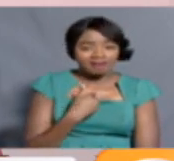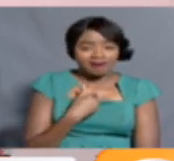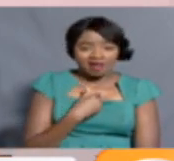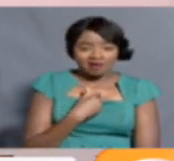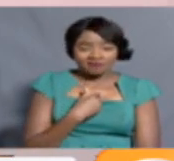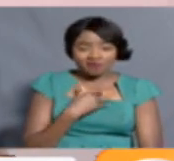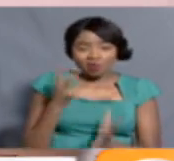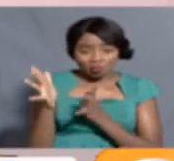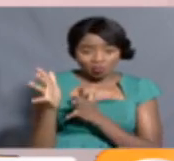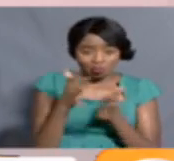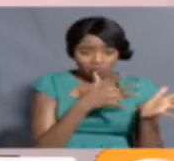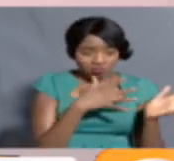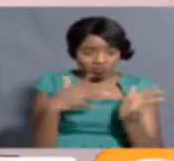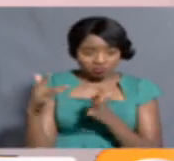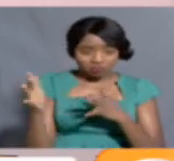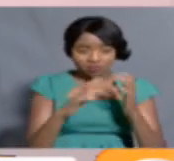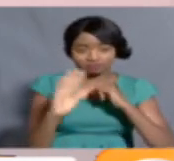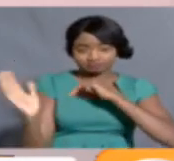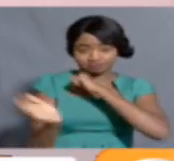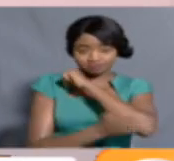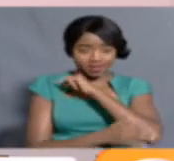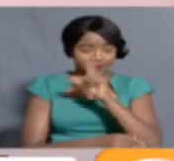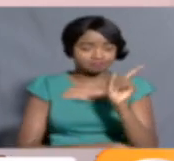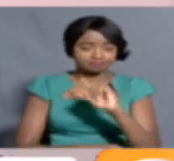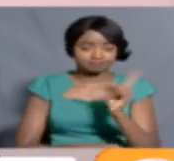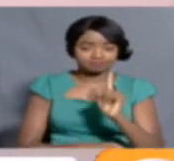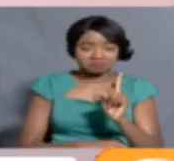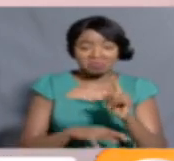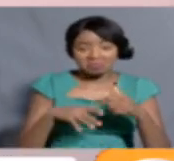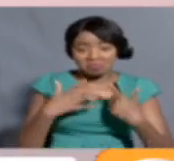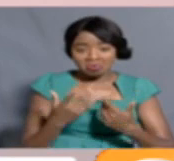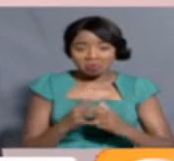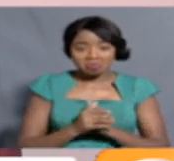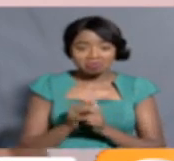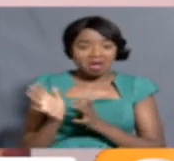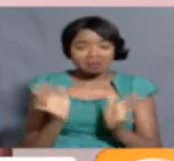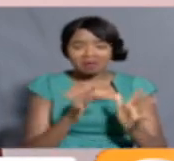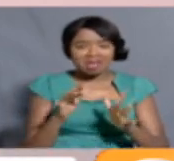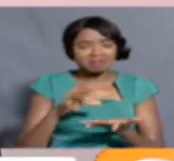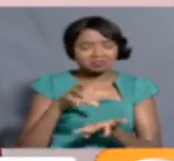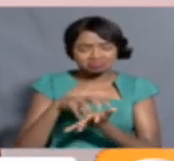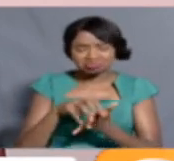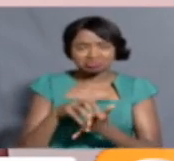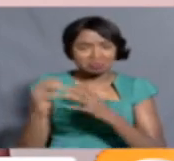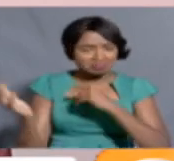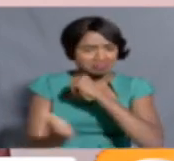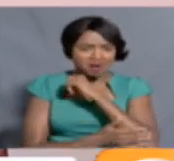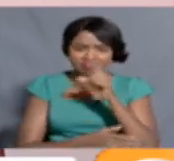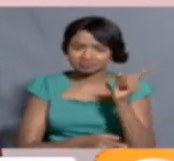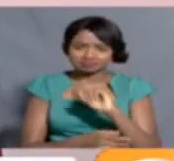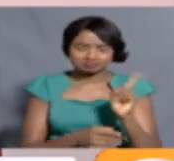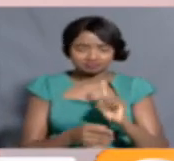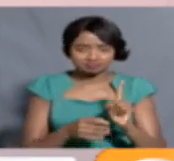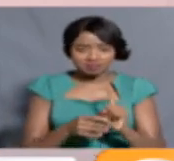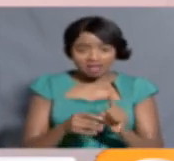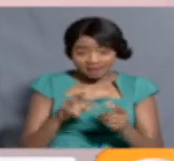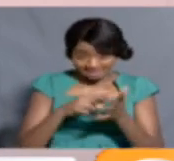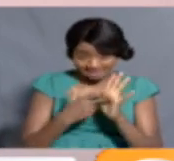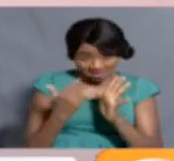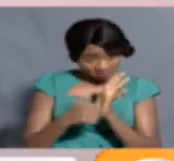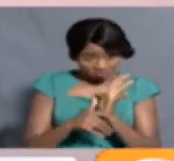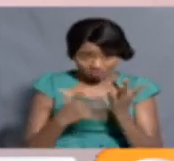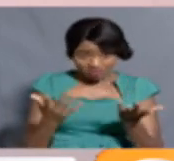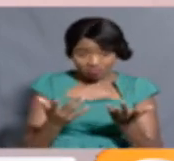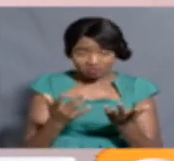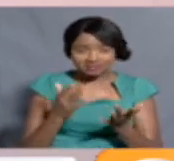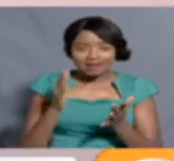is no bad climatic conditions, it is just bad planning. What are you doing with the information that you get? Sure. And that is what these people are